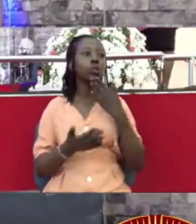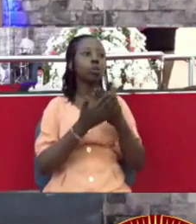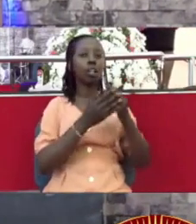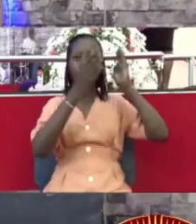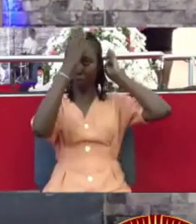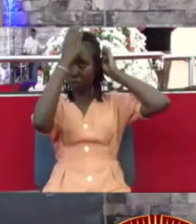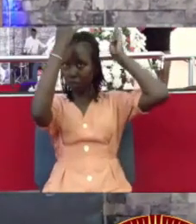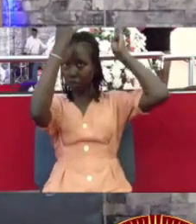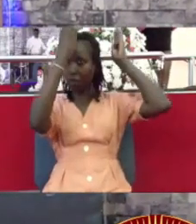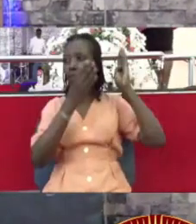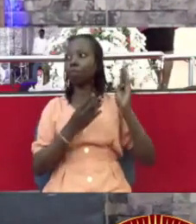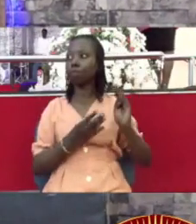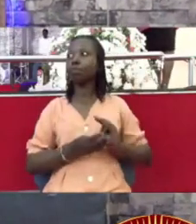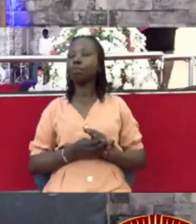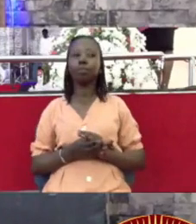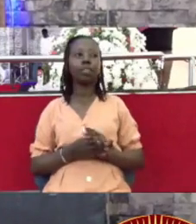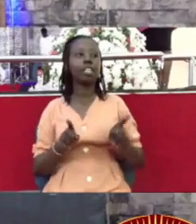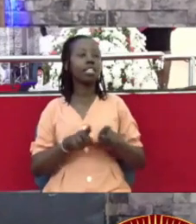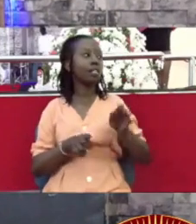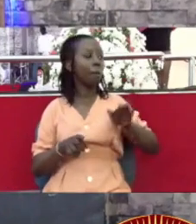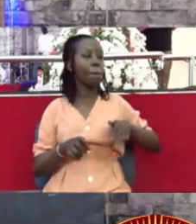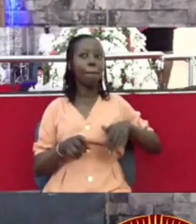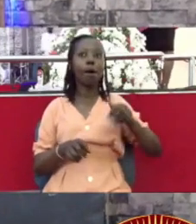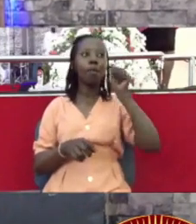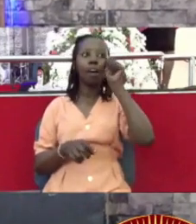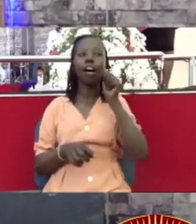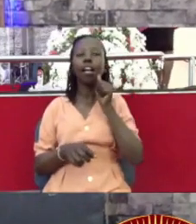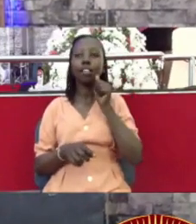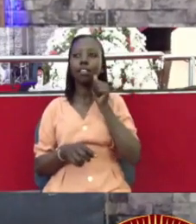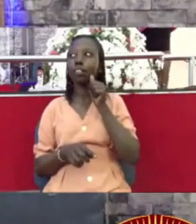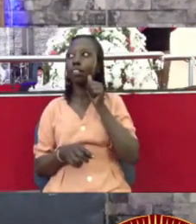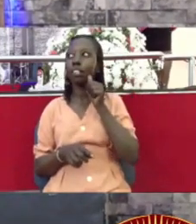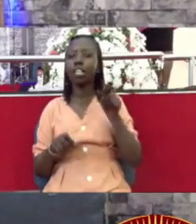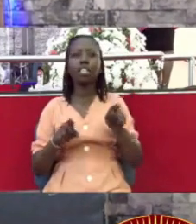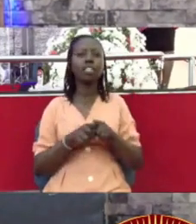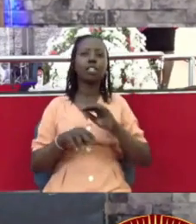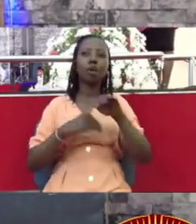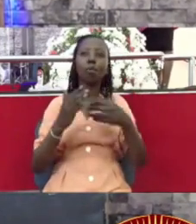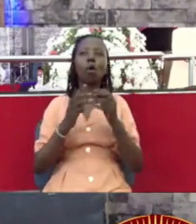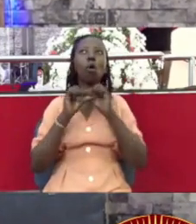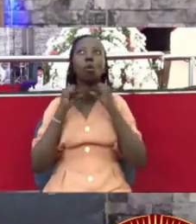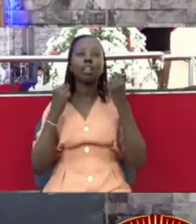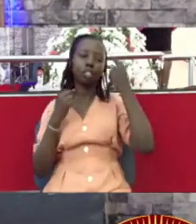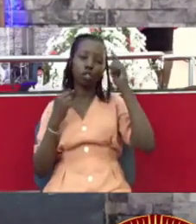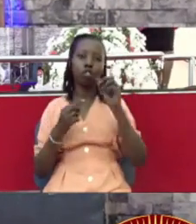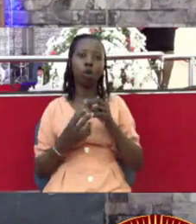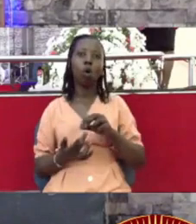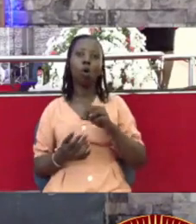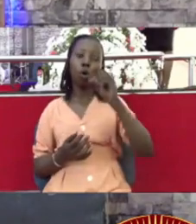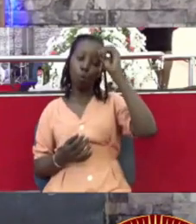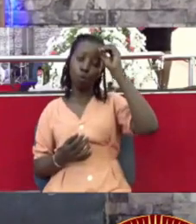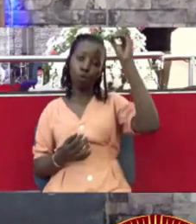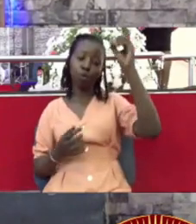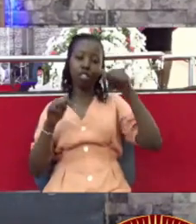Na nimshukuru askofu wetu. And our mom. Na mama yetu. And the pastoral team even for this opportunity. Na hata